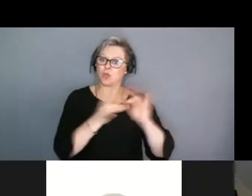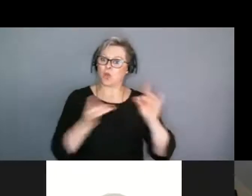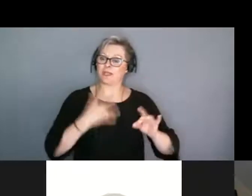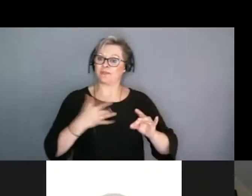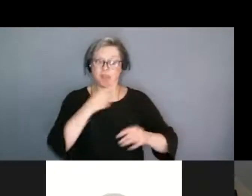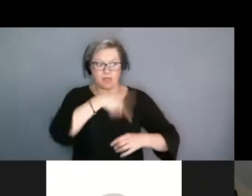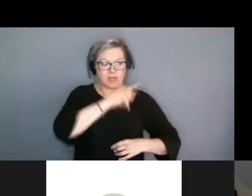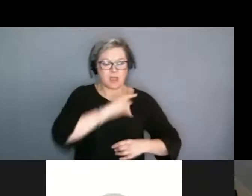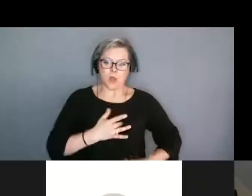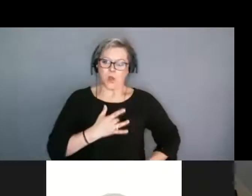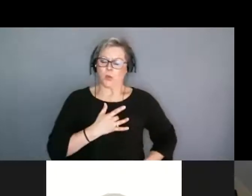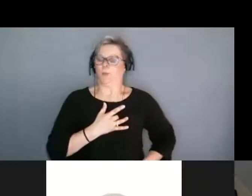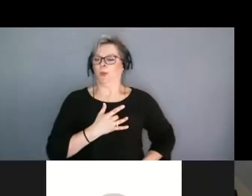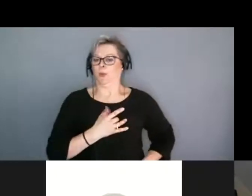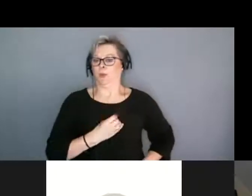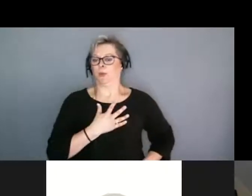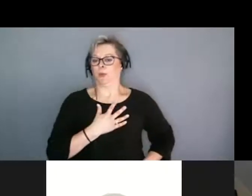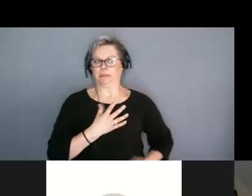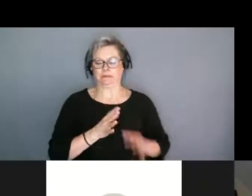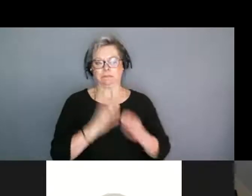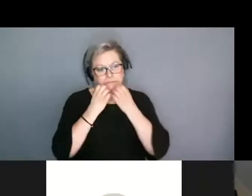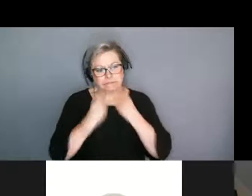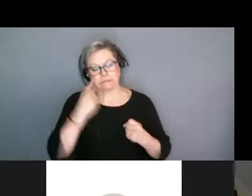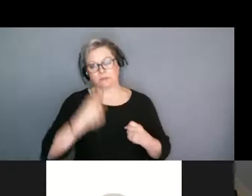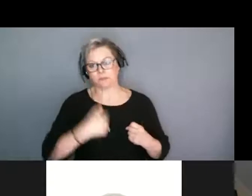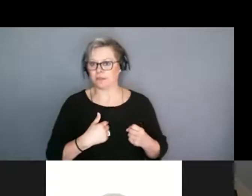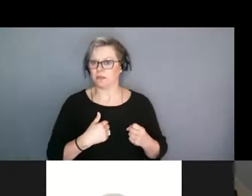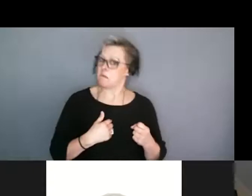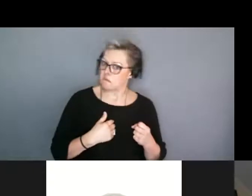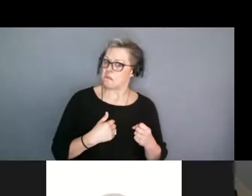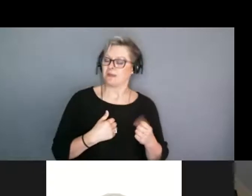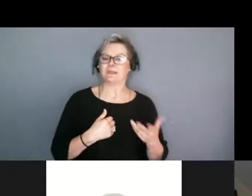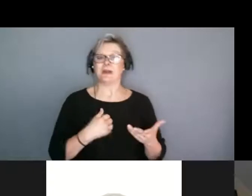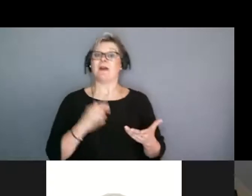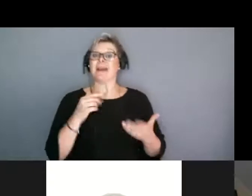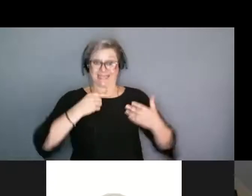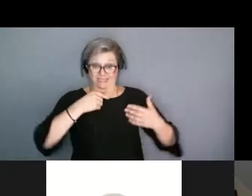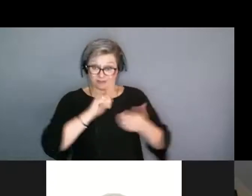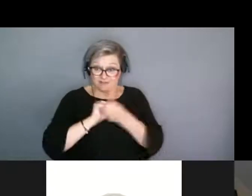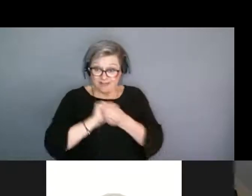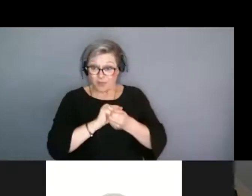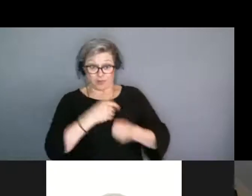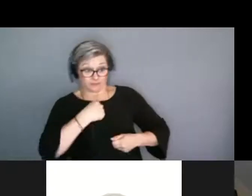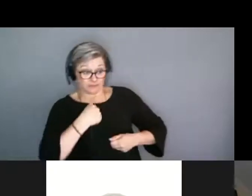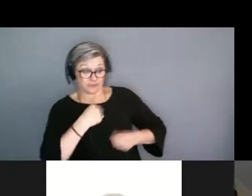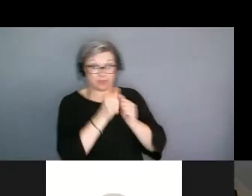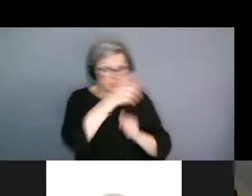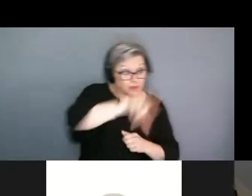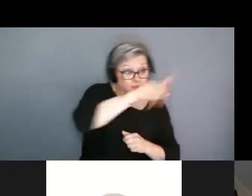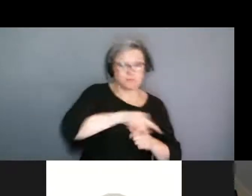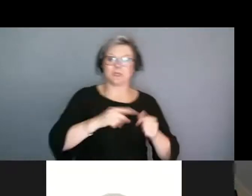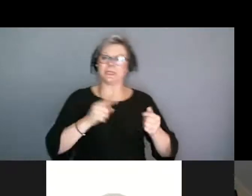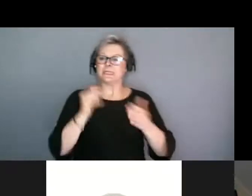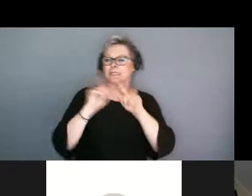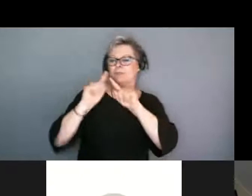have a stake in. And together we create artistic expressions